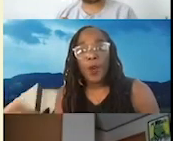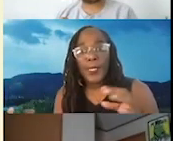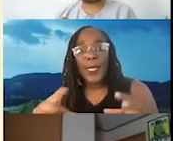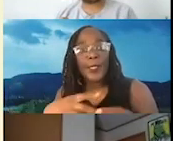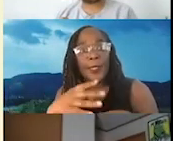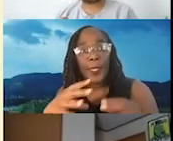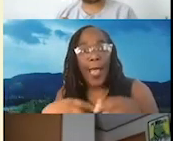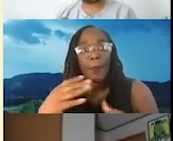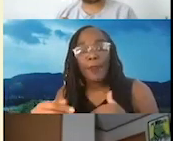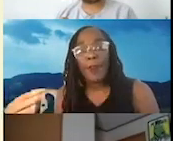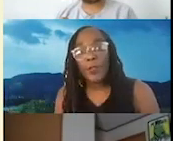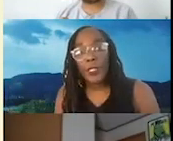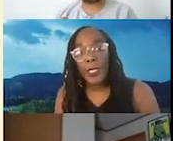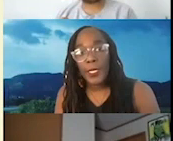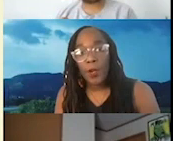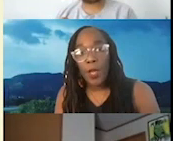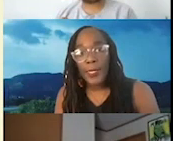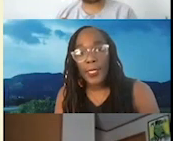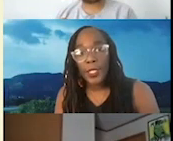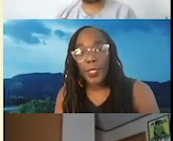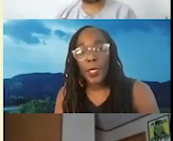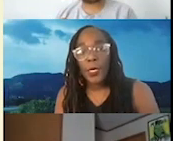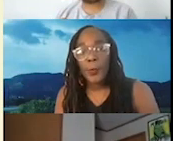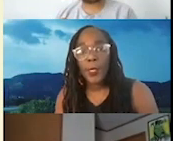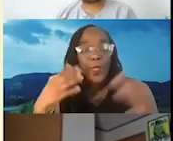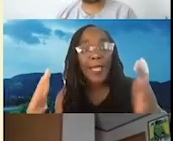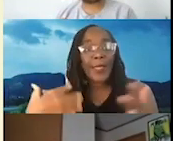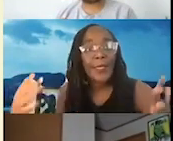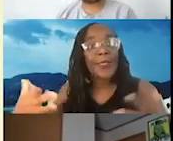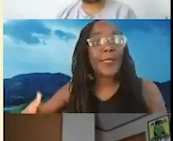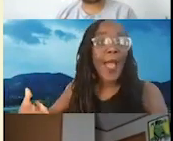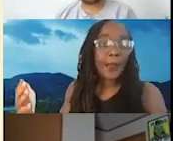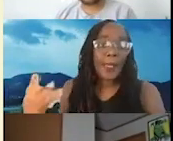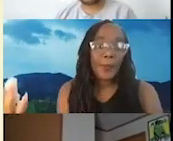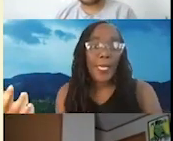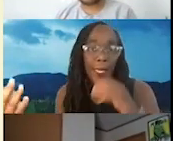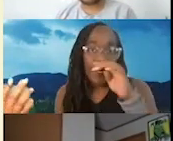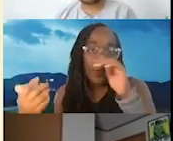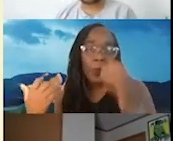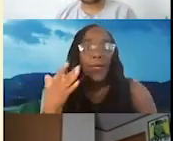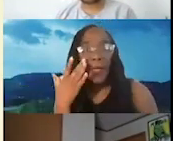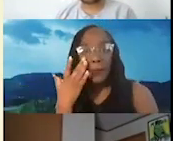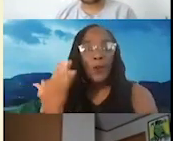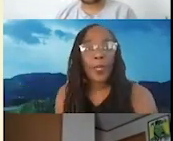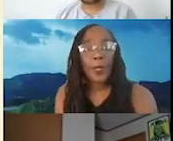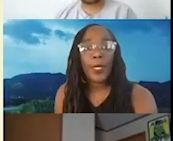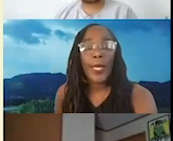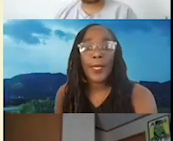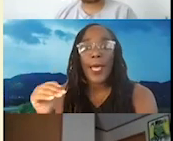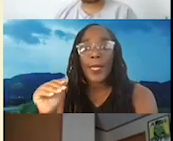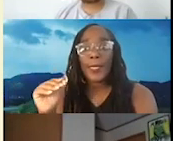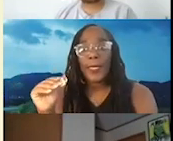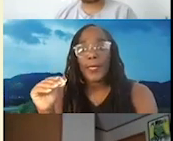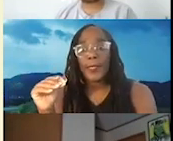the process that I'm very interested in, the decolonization. You know, that's the angle that I'm taking when I'm talking about it.